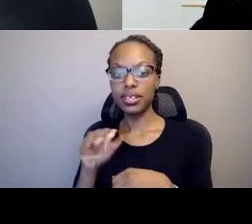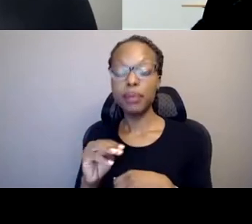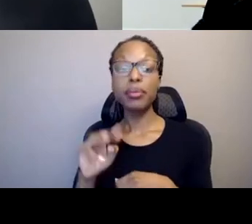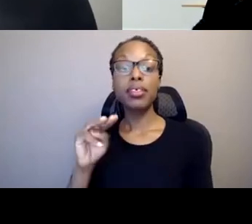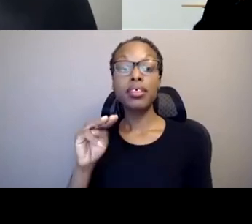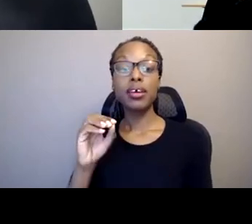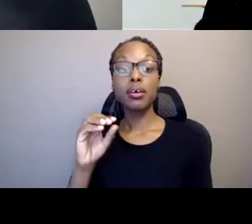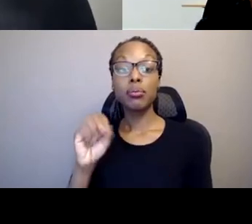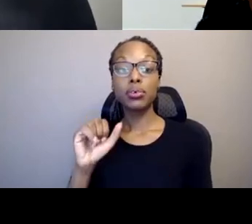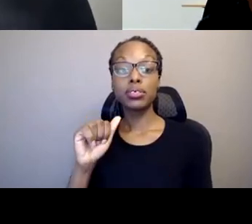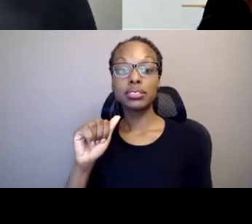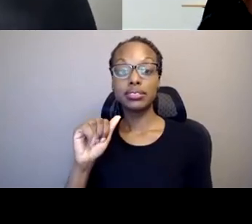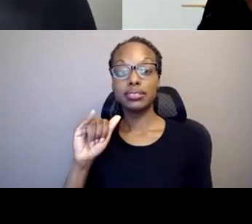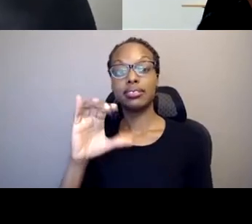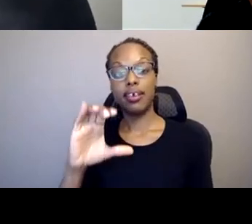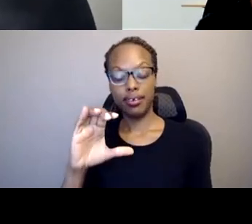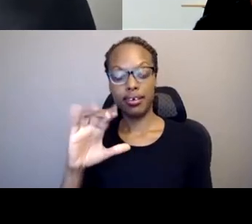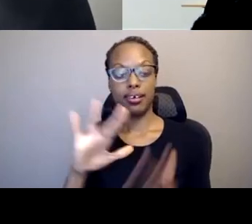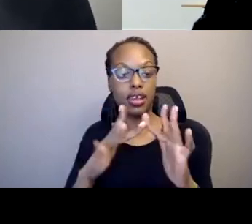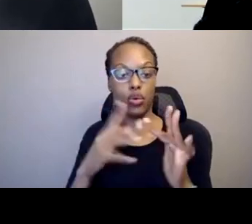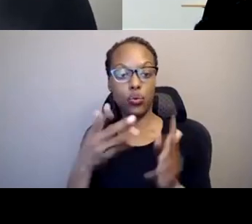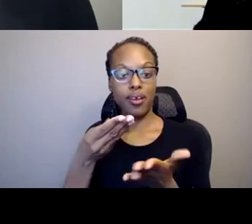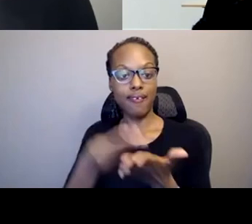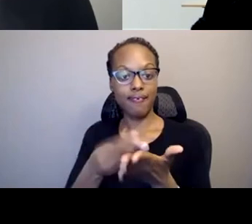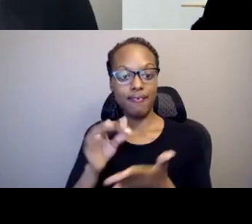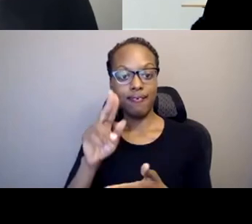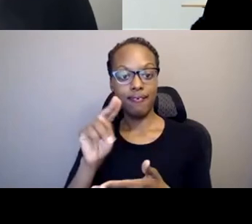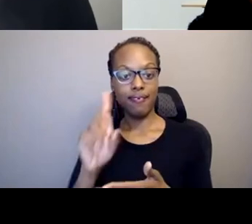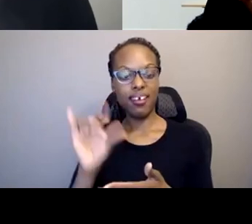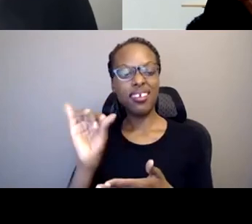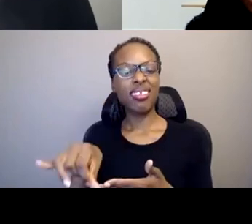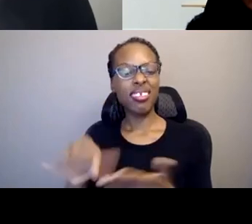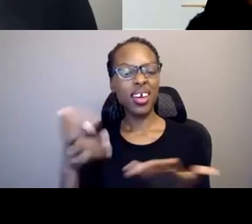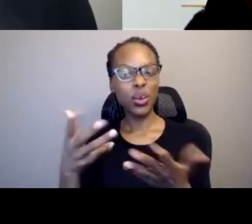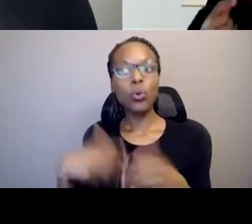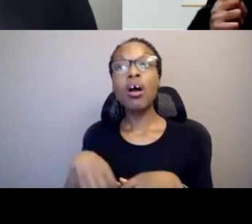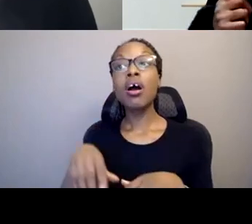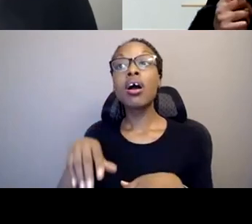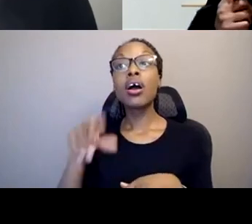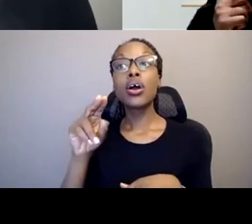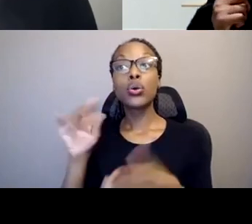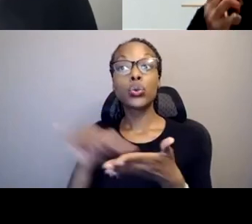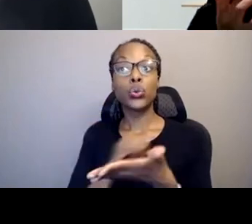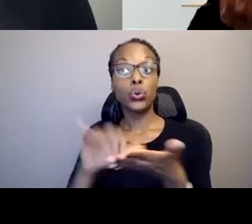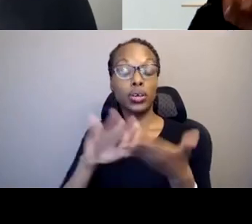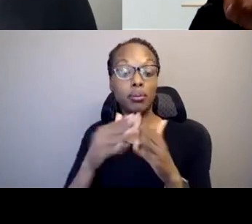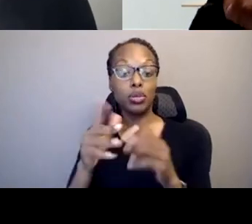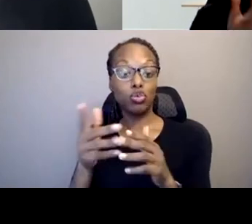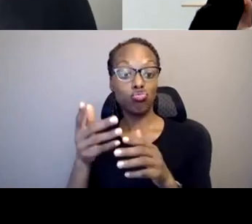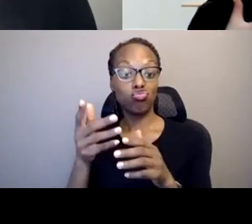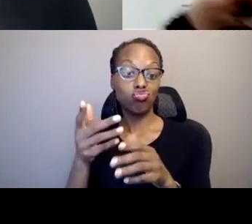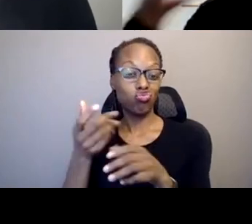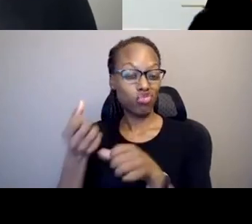learning network and a collaborative fund that is housed at the New York Community Trust, administered by the New York Community Trust. But we